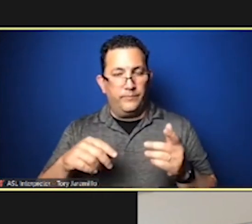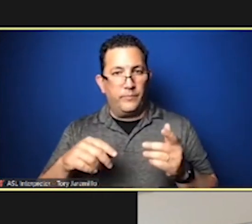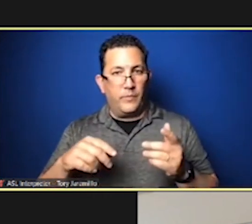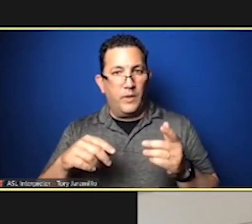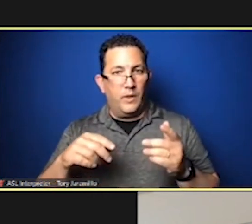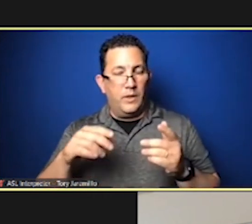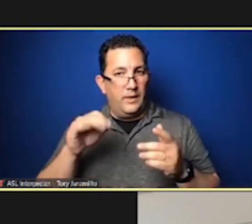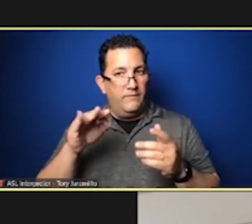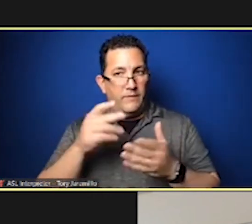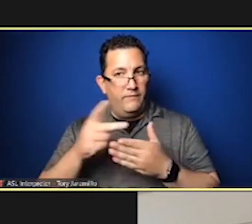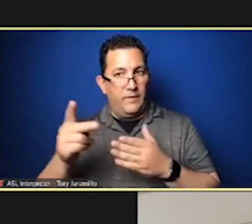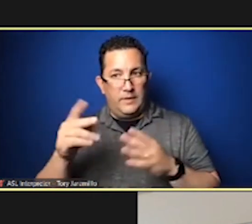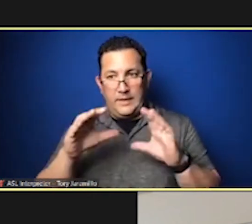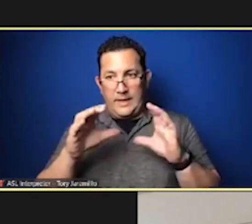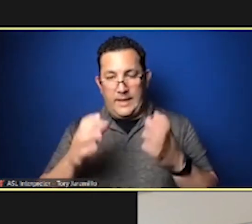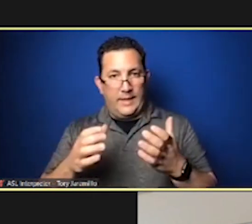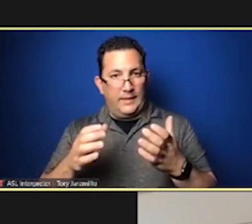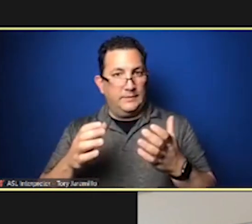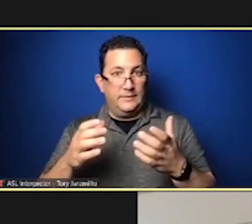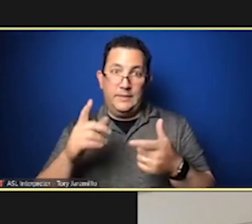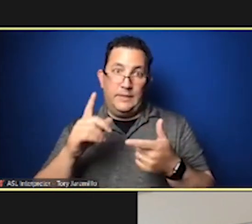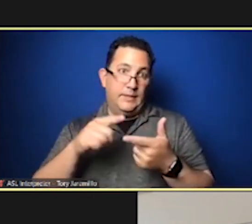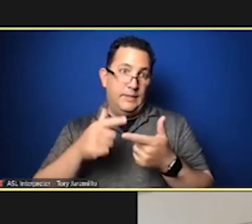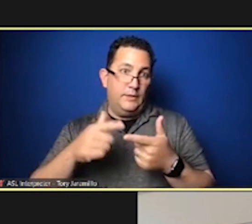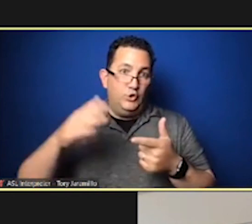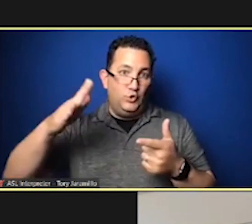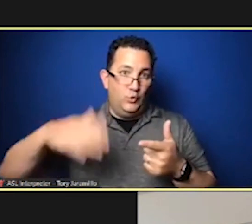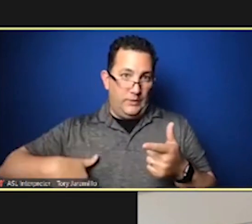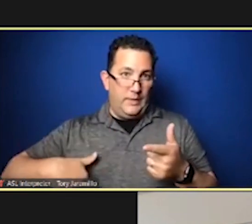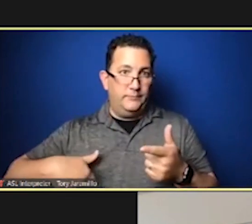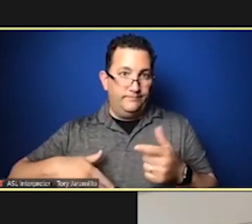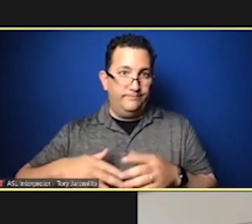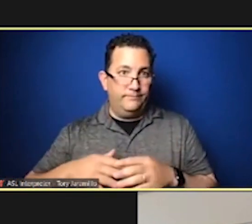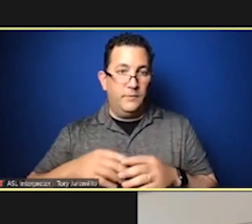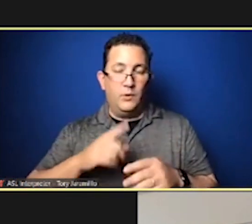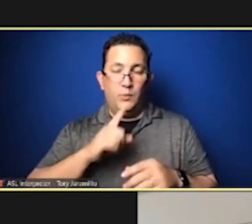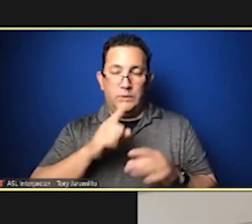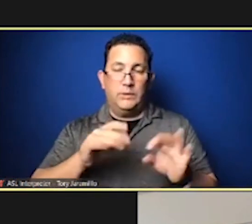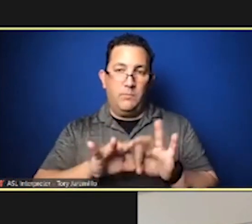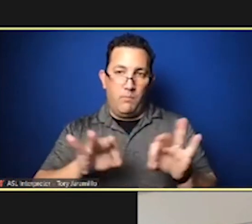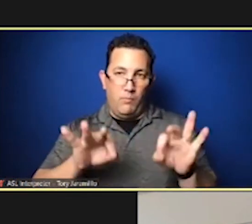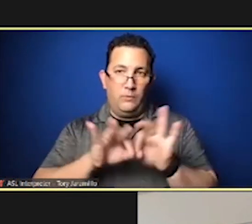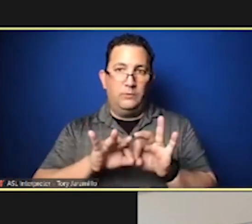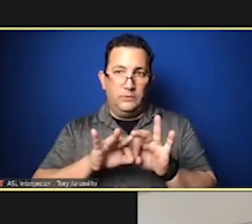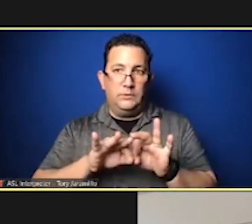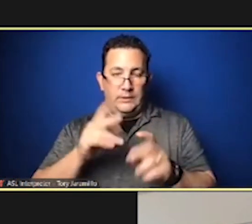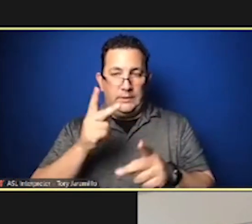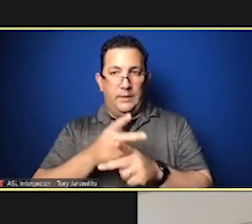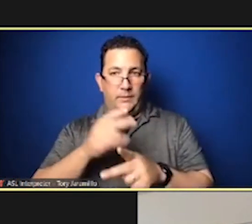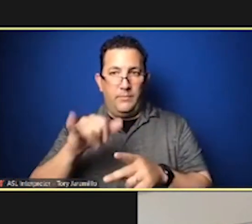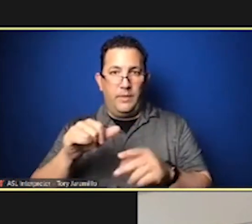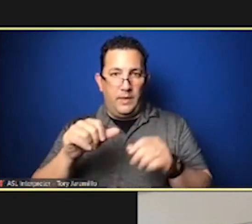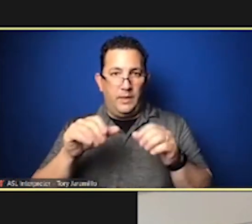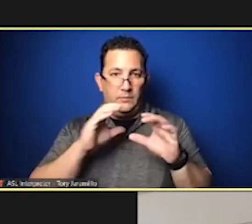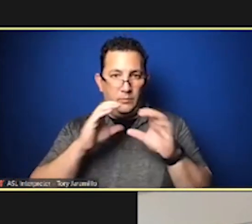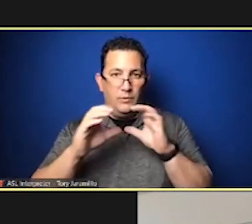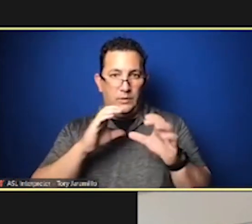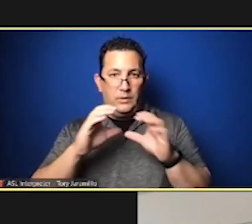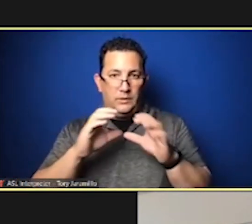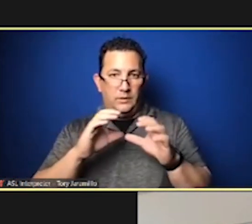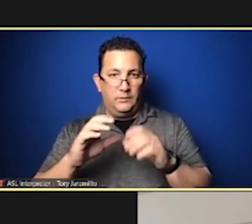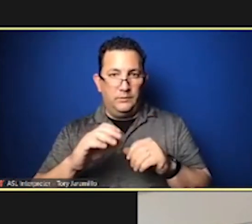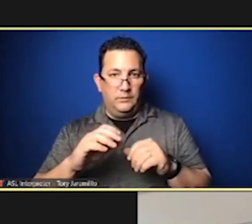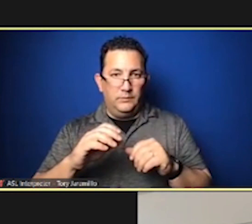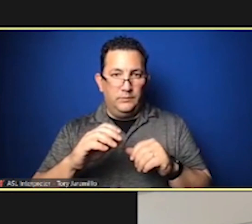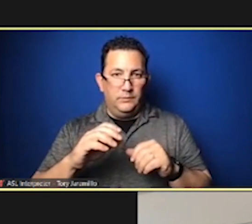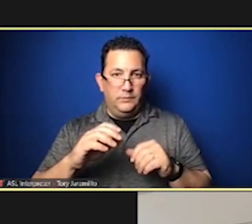a class, and then it's too late. So it's really, really important to keep that constant communication with not only